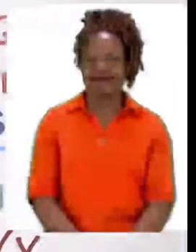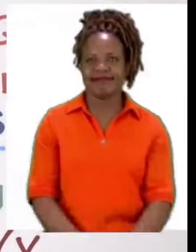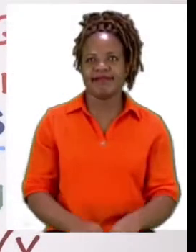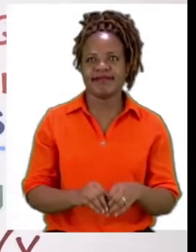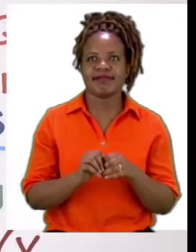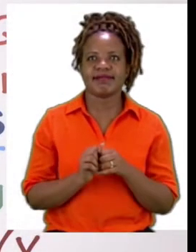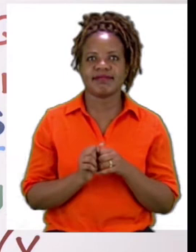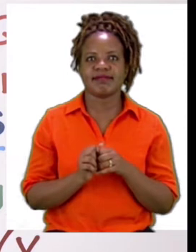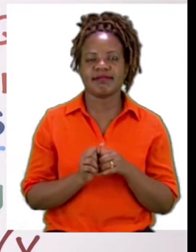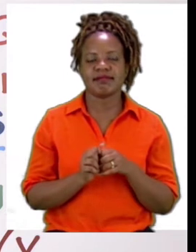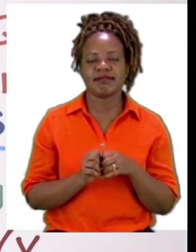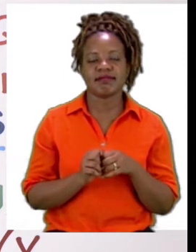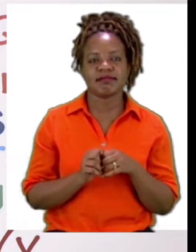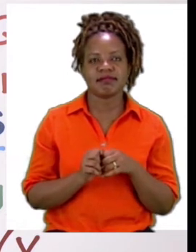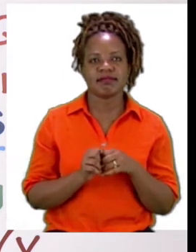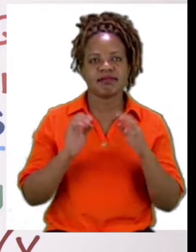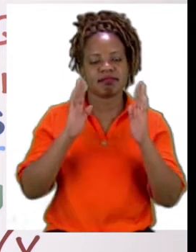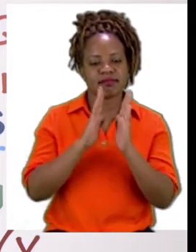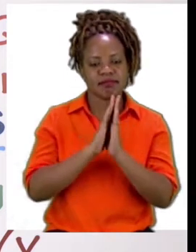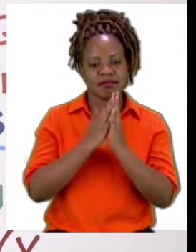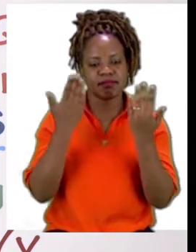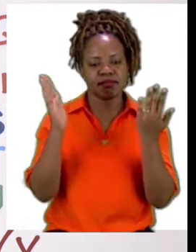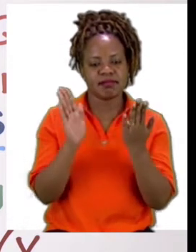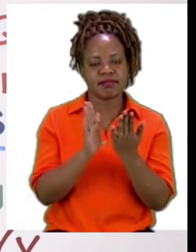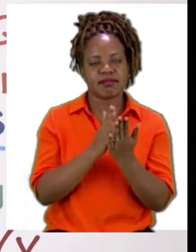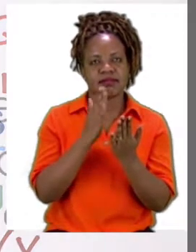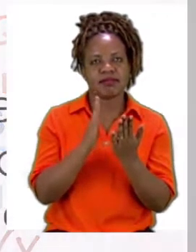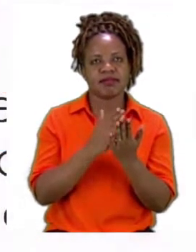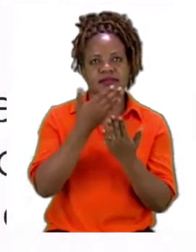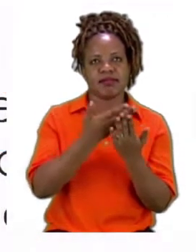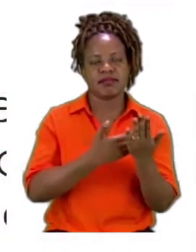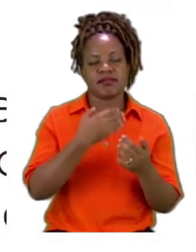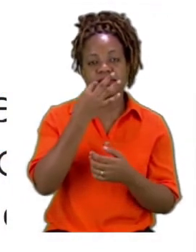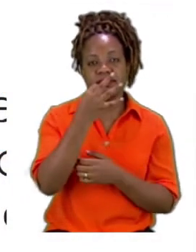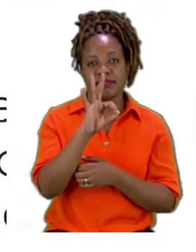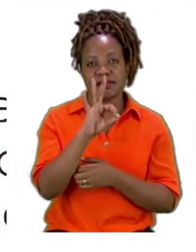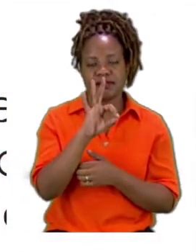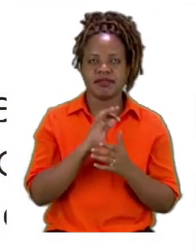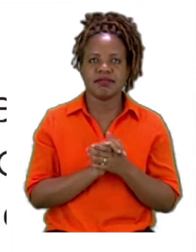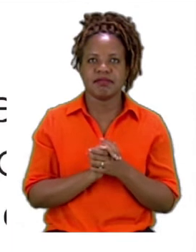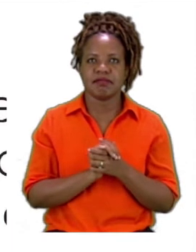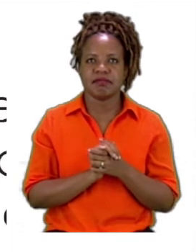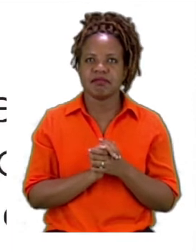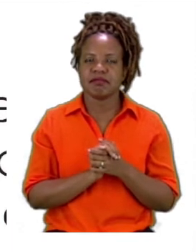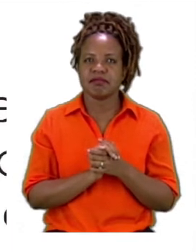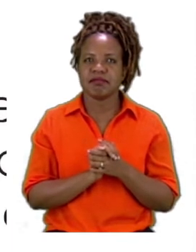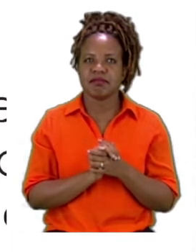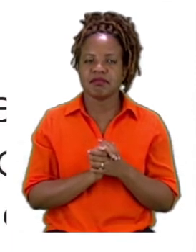For our exercise now, let us turn to page 9. On page 9, we are going to be